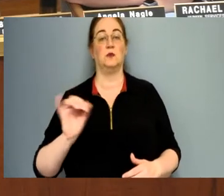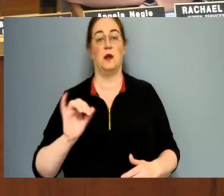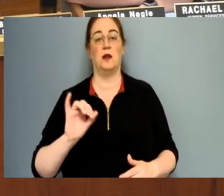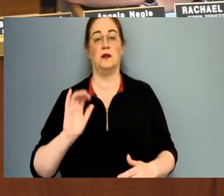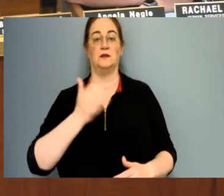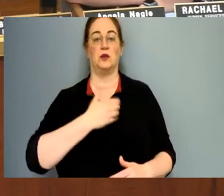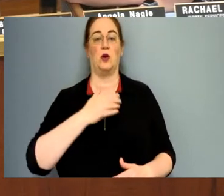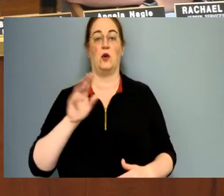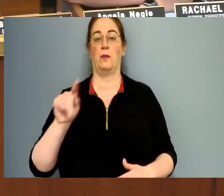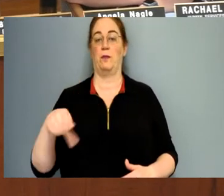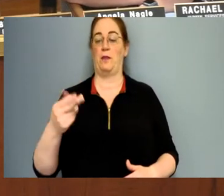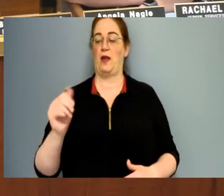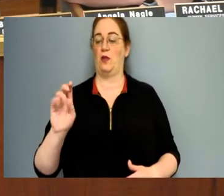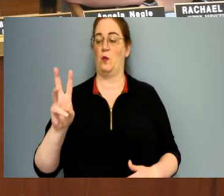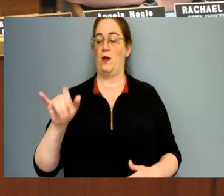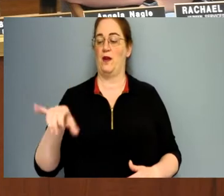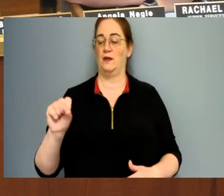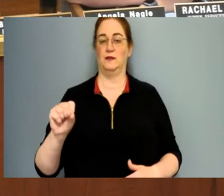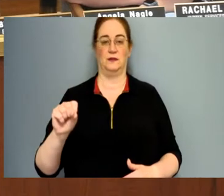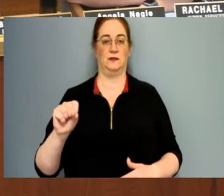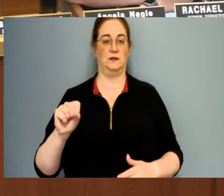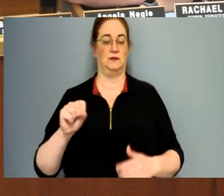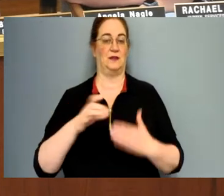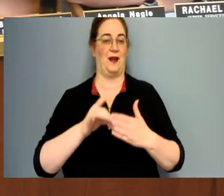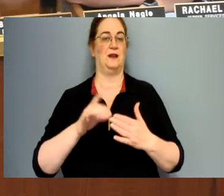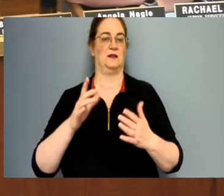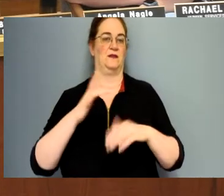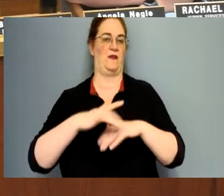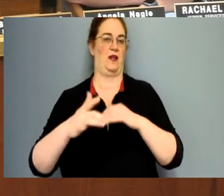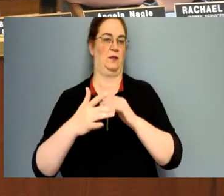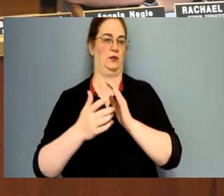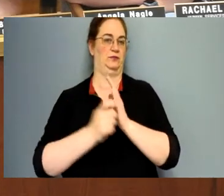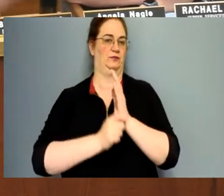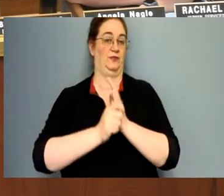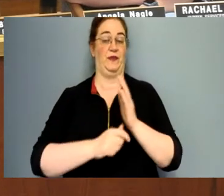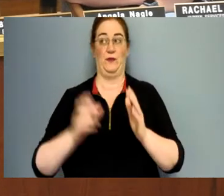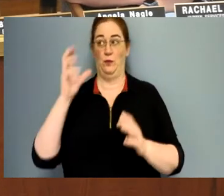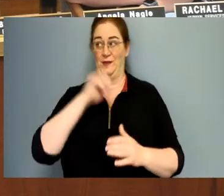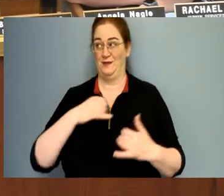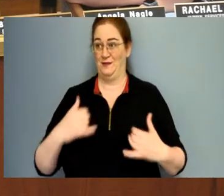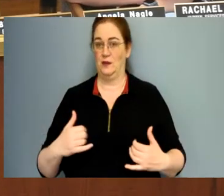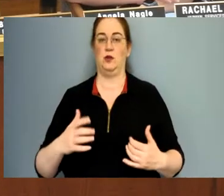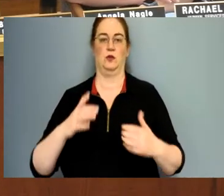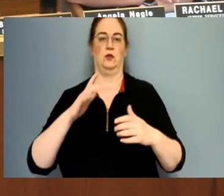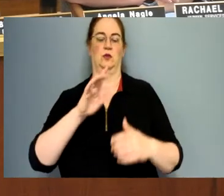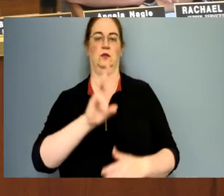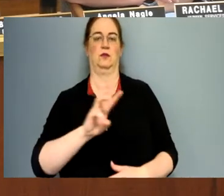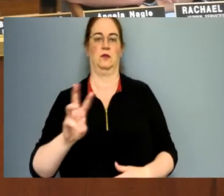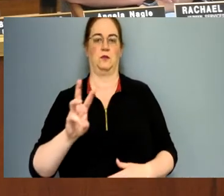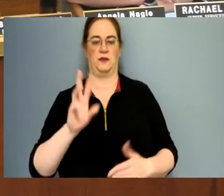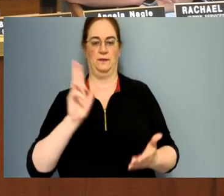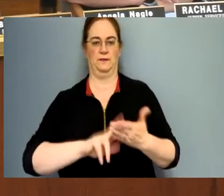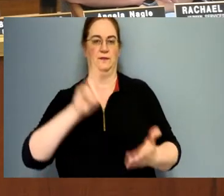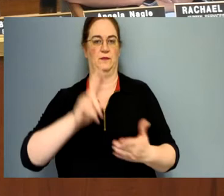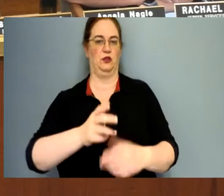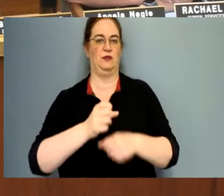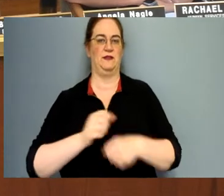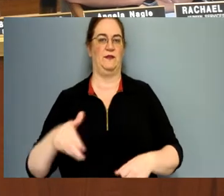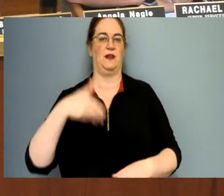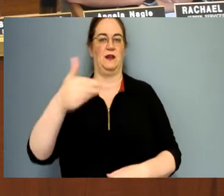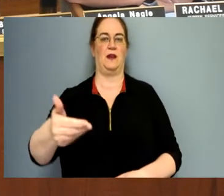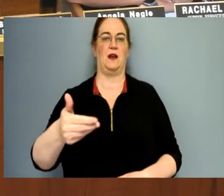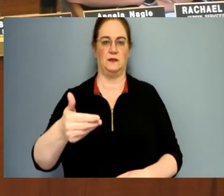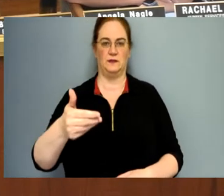our Pathways program guide is now available electronically. So if you missed this round, you can go on the county website, sign up to receive the next